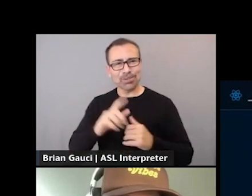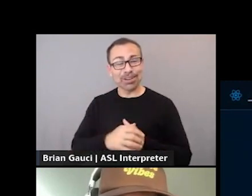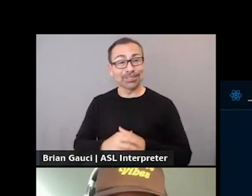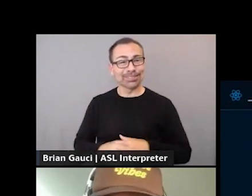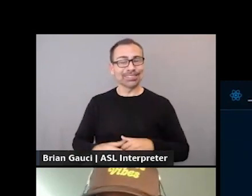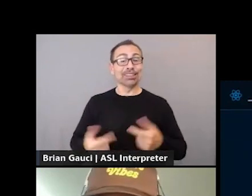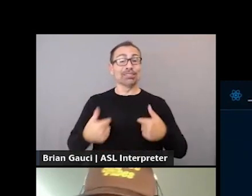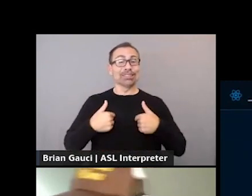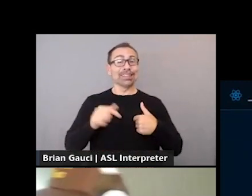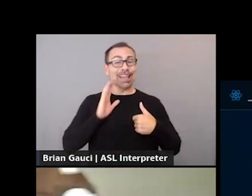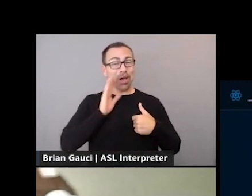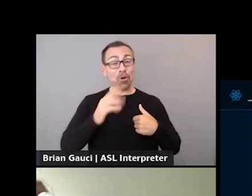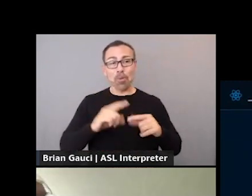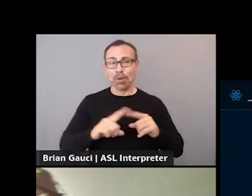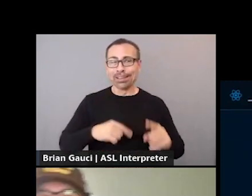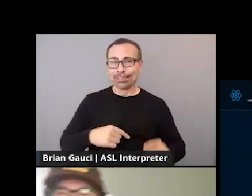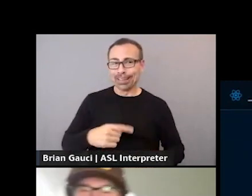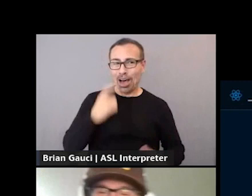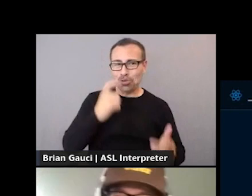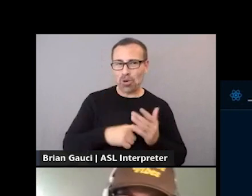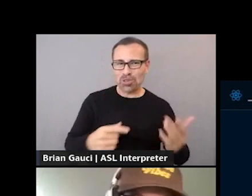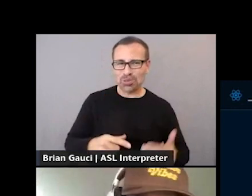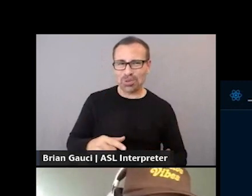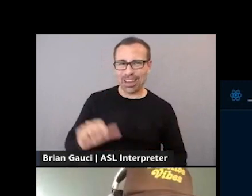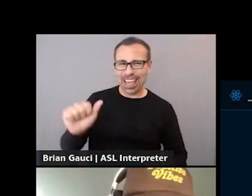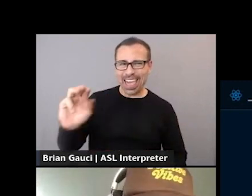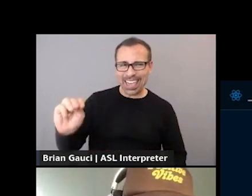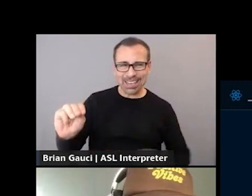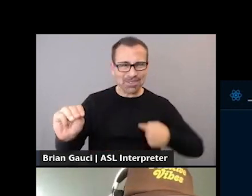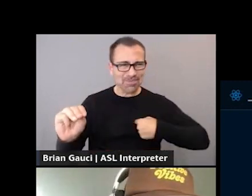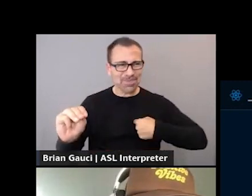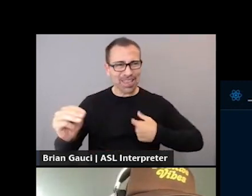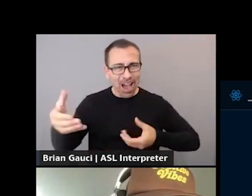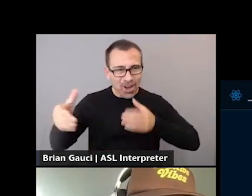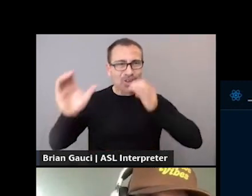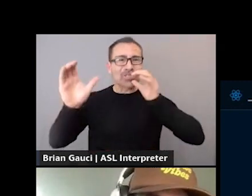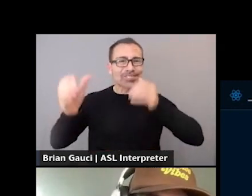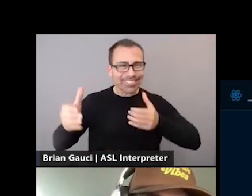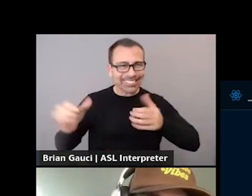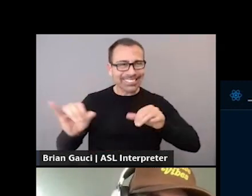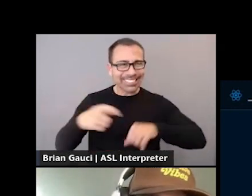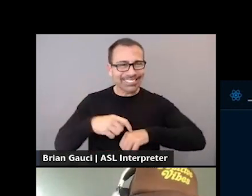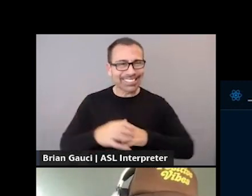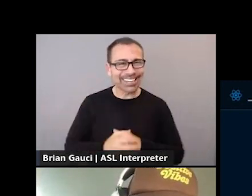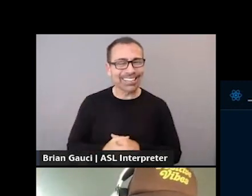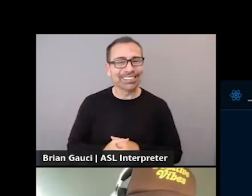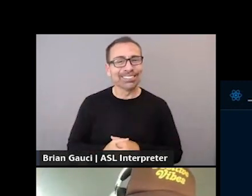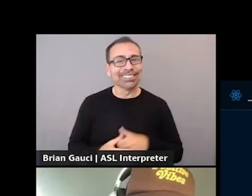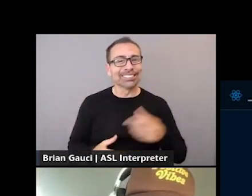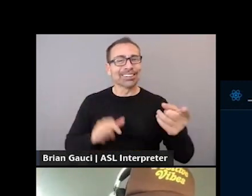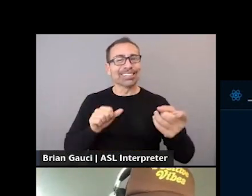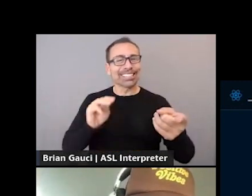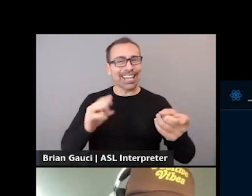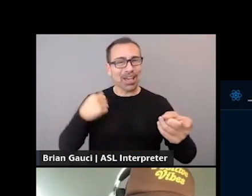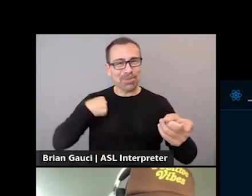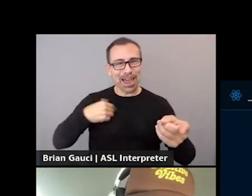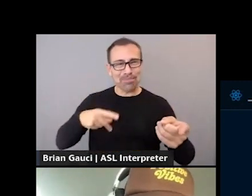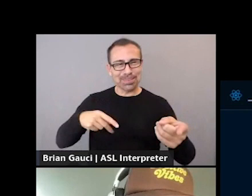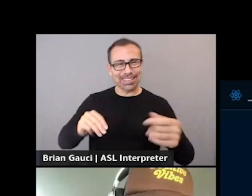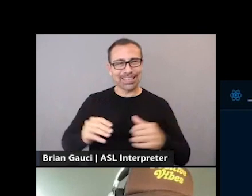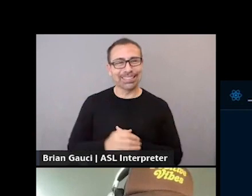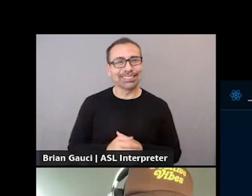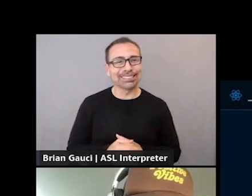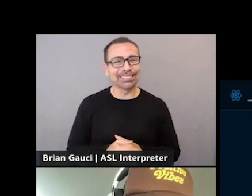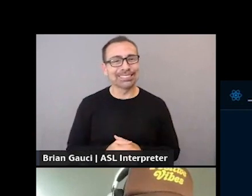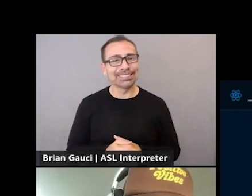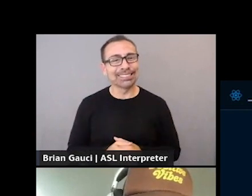We're so in sync, Michael. It's like AM and then I'm just like PM. Well, Michael is the M, by the way. Alan